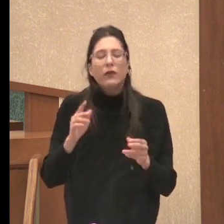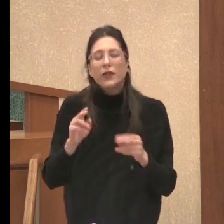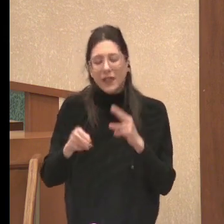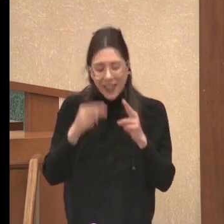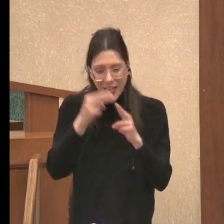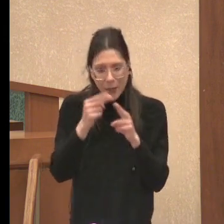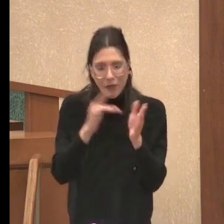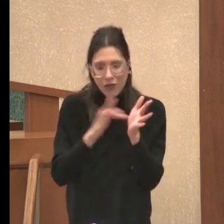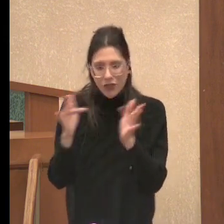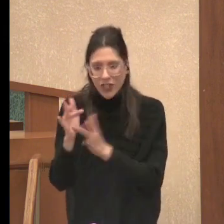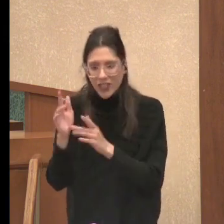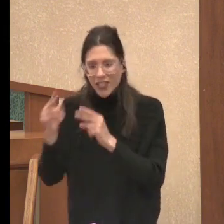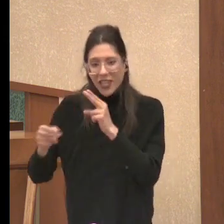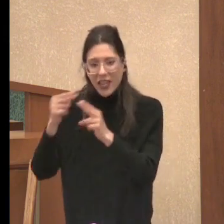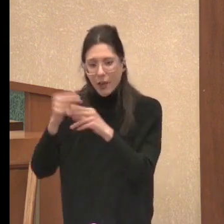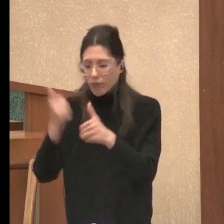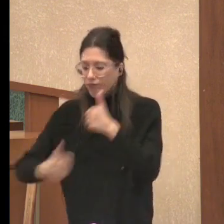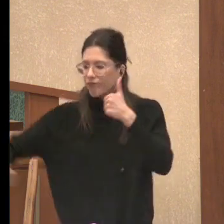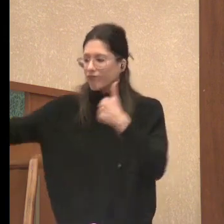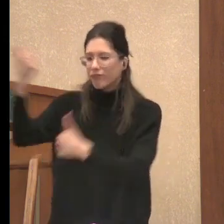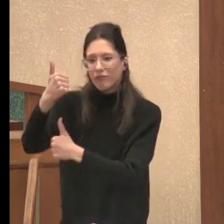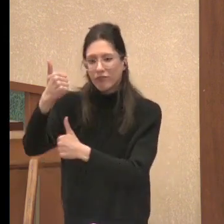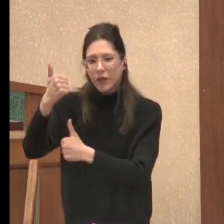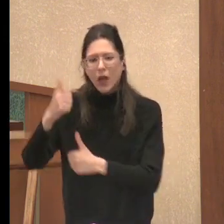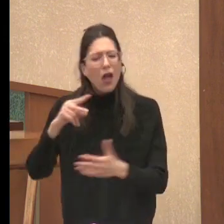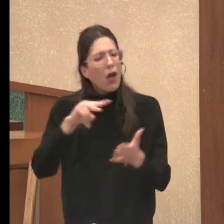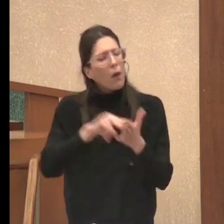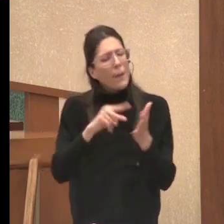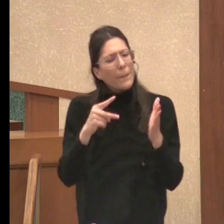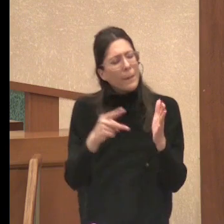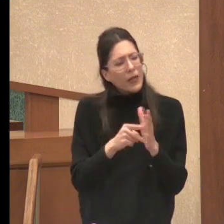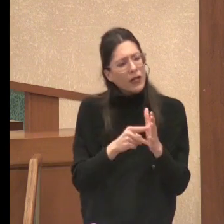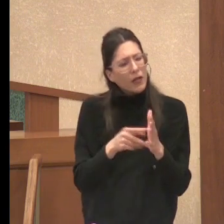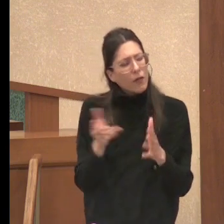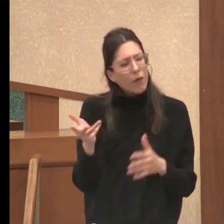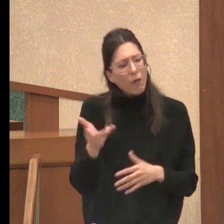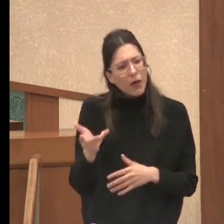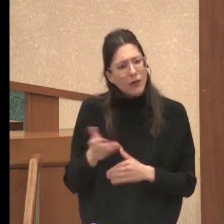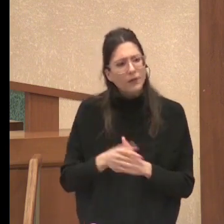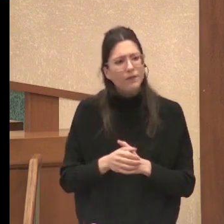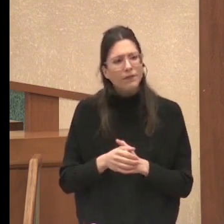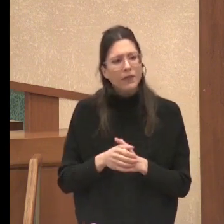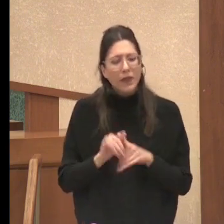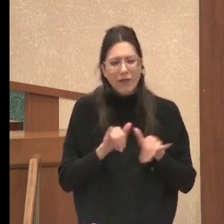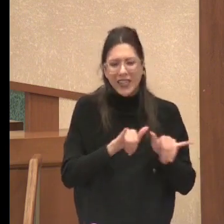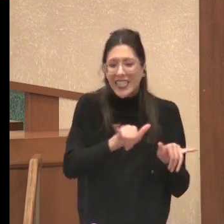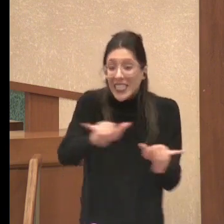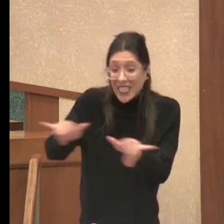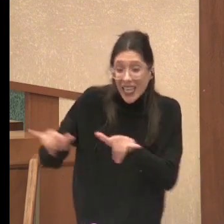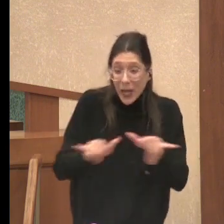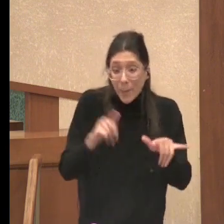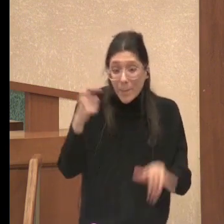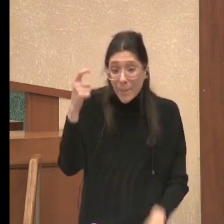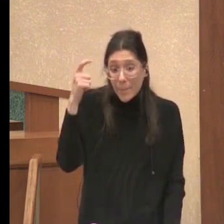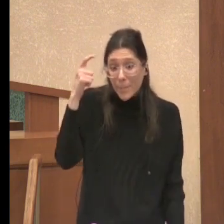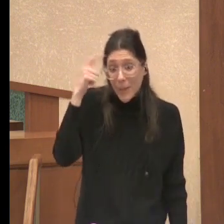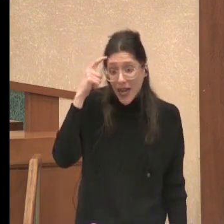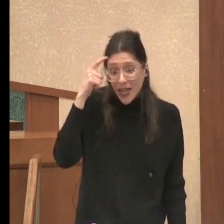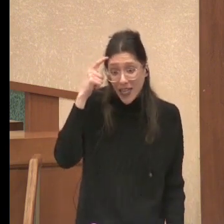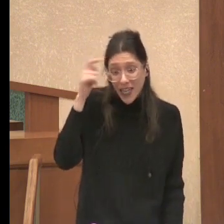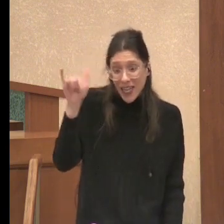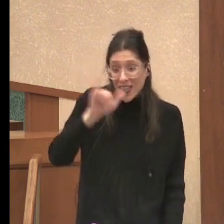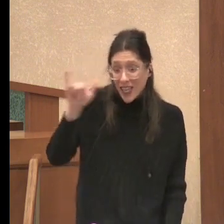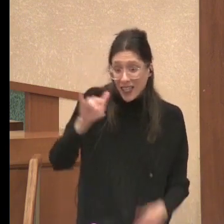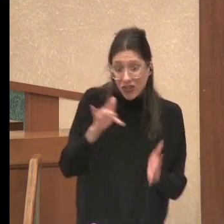all names. What does it mean to have the same mind as